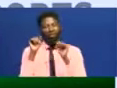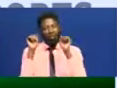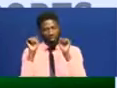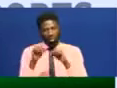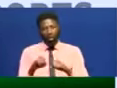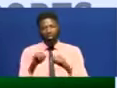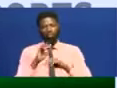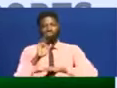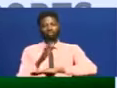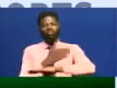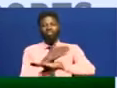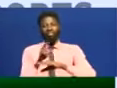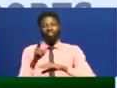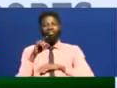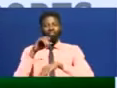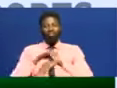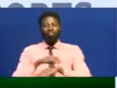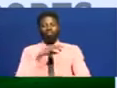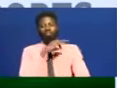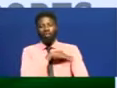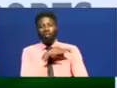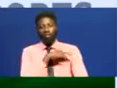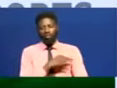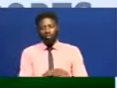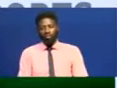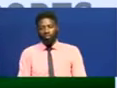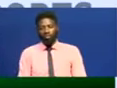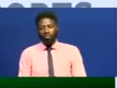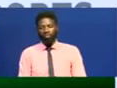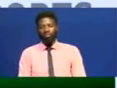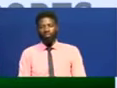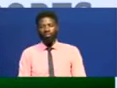our musicians for their benefit.